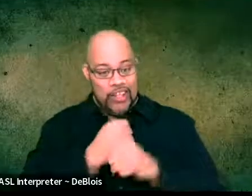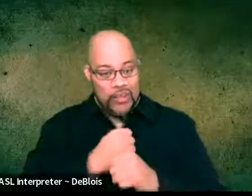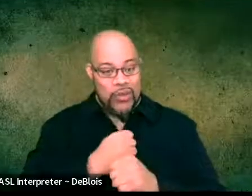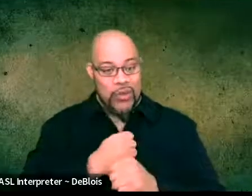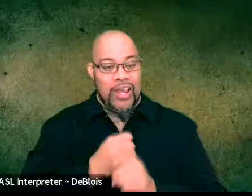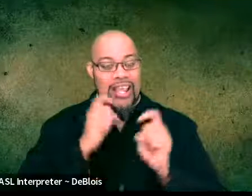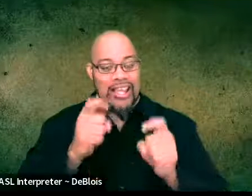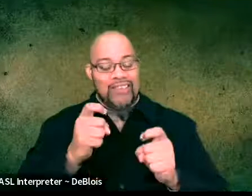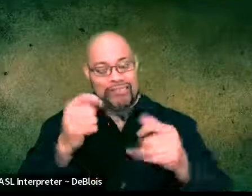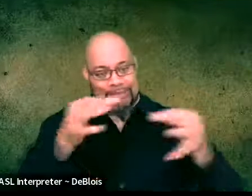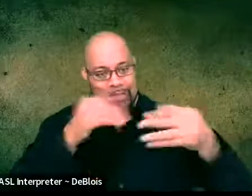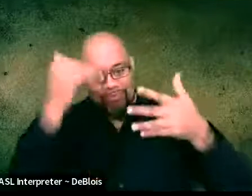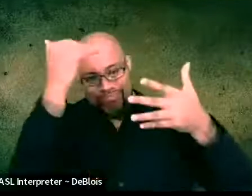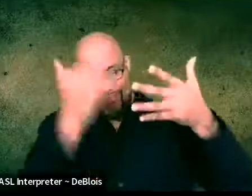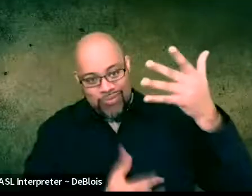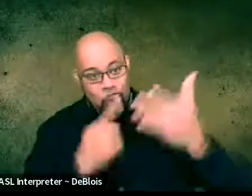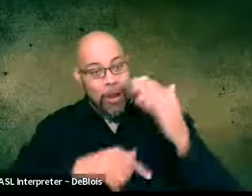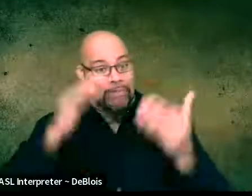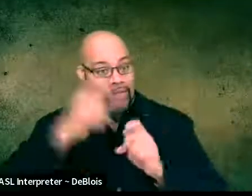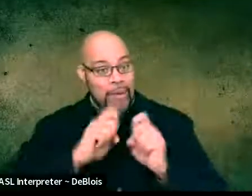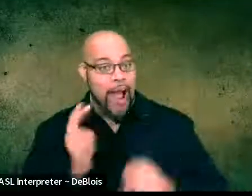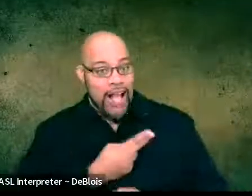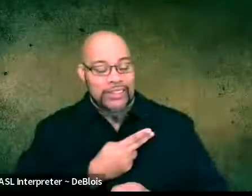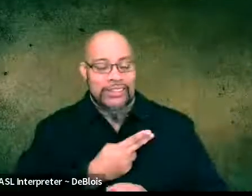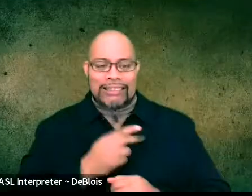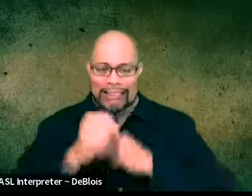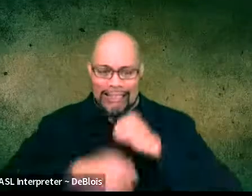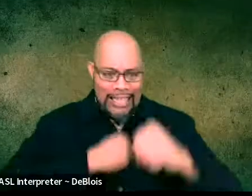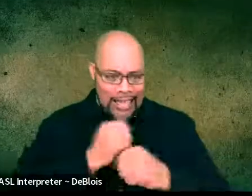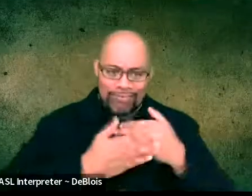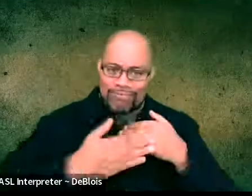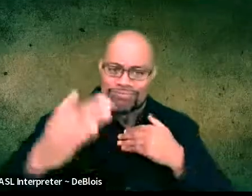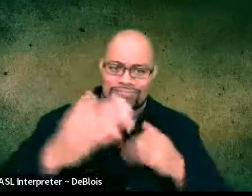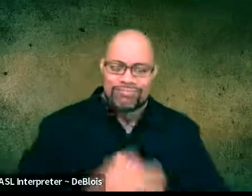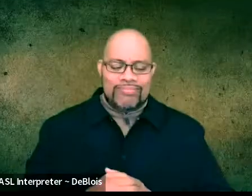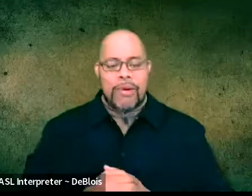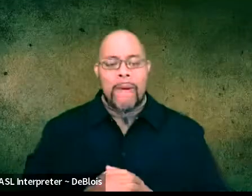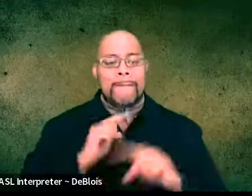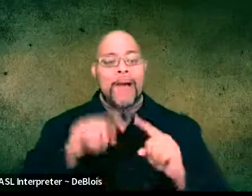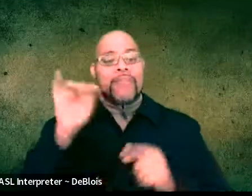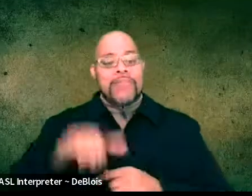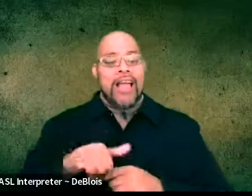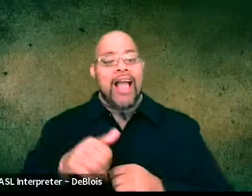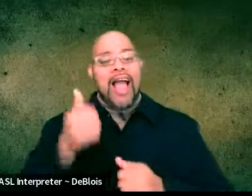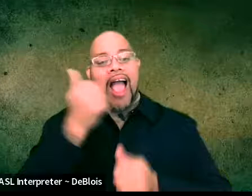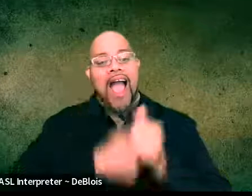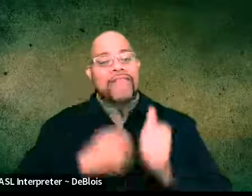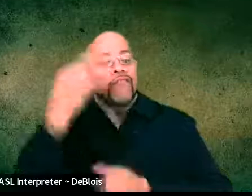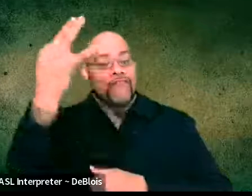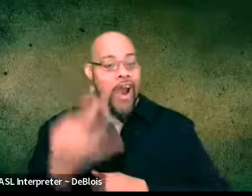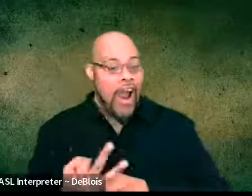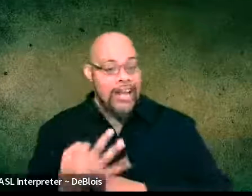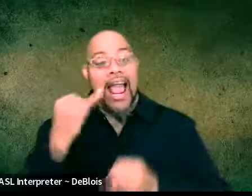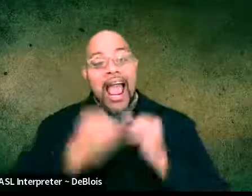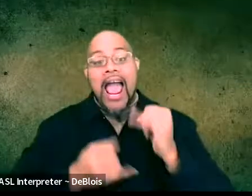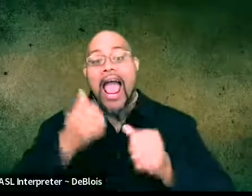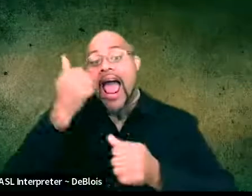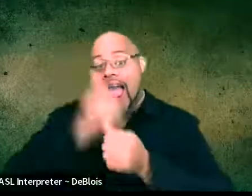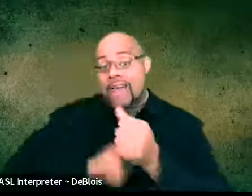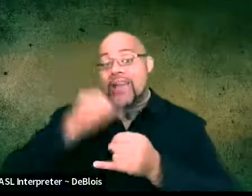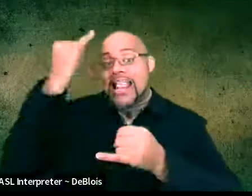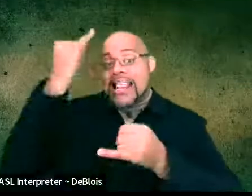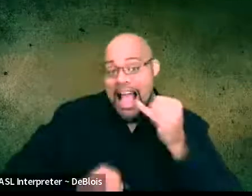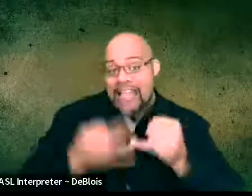you the rundown of what to expect from us all year. But those will be every Friday, every last Friday of the